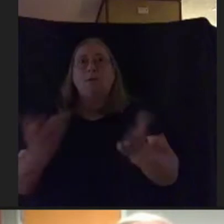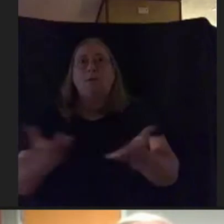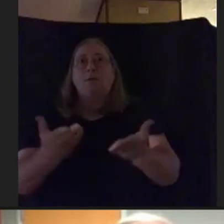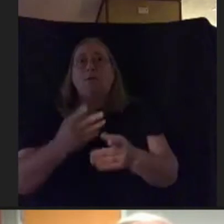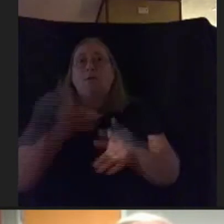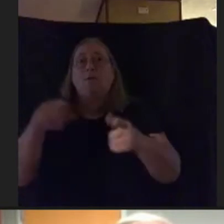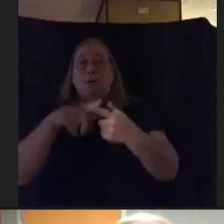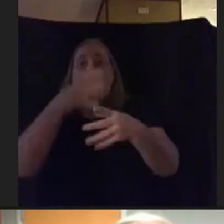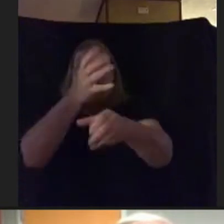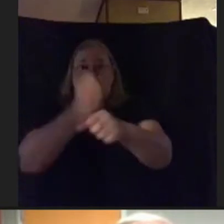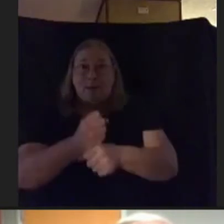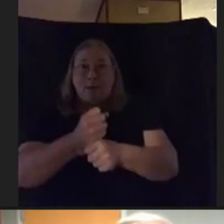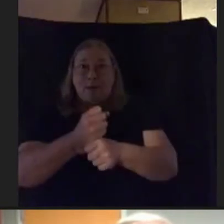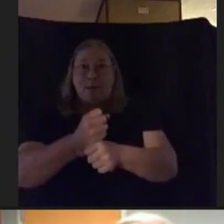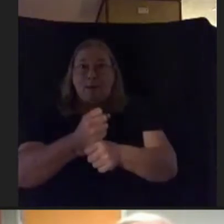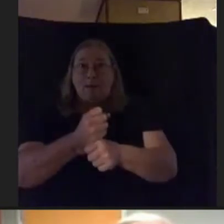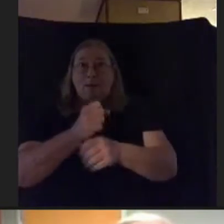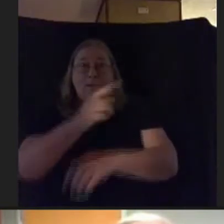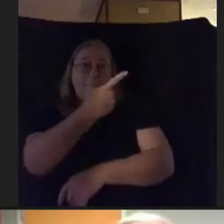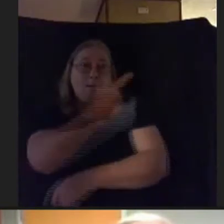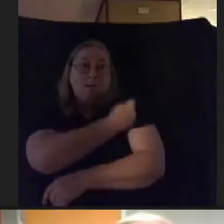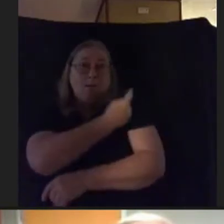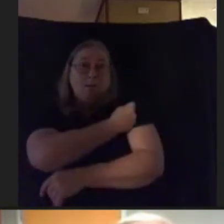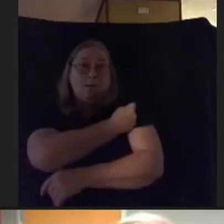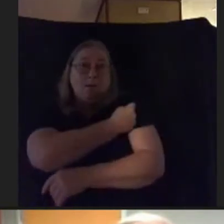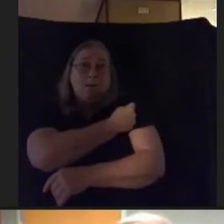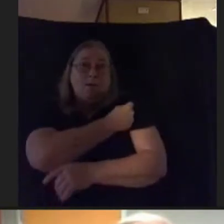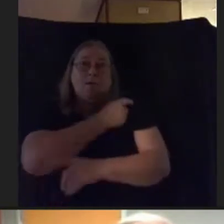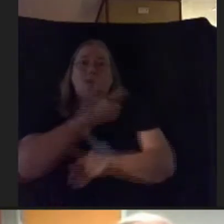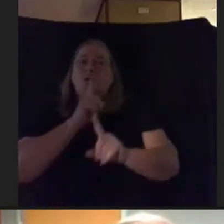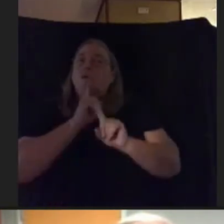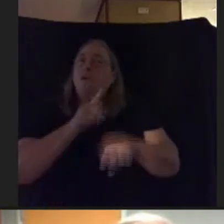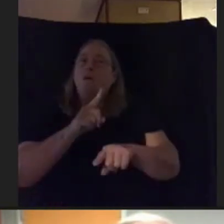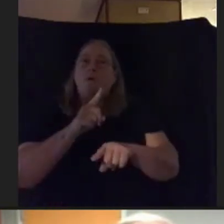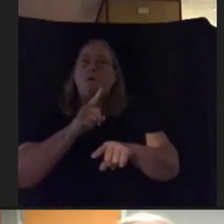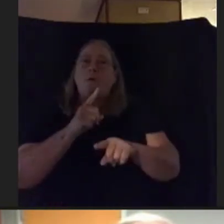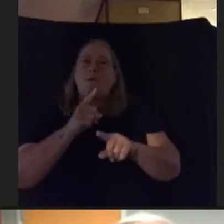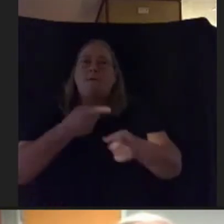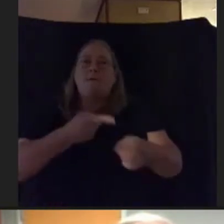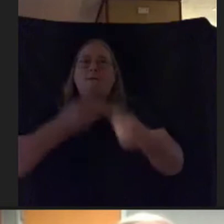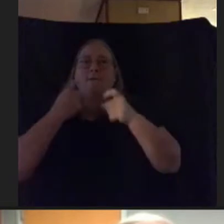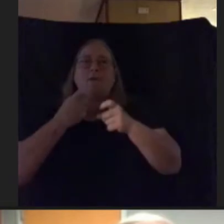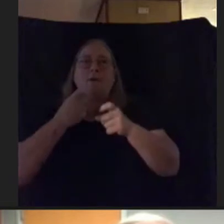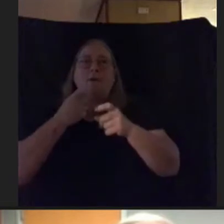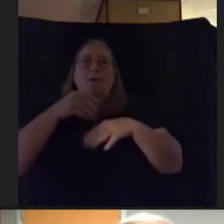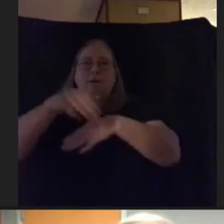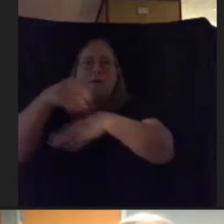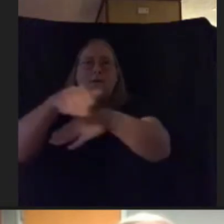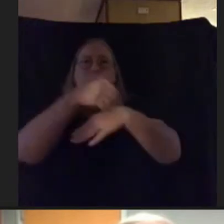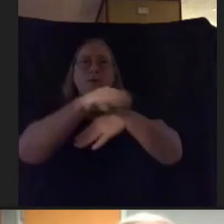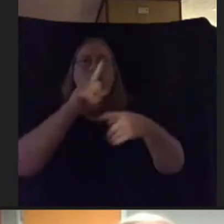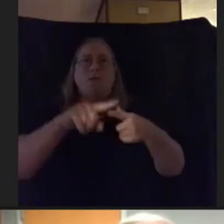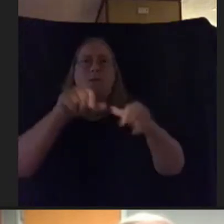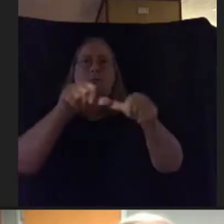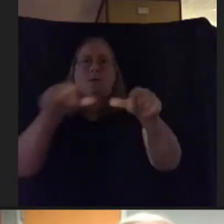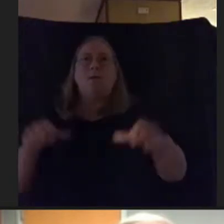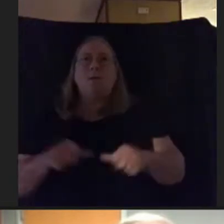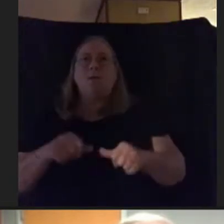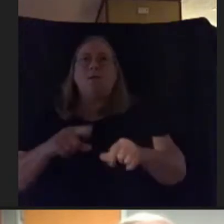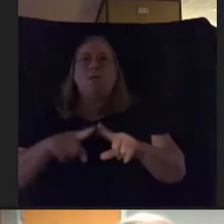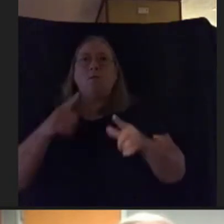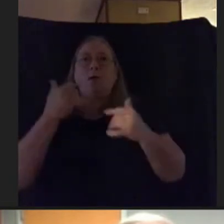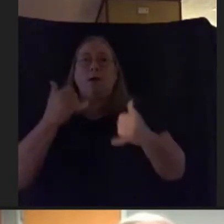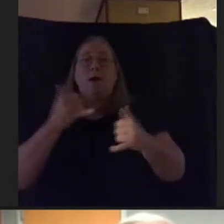when we get those doses available to us, we order them right away and they're sent off to different locations so they can be administered. So we don't really have like a